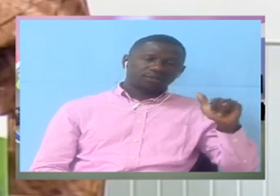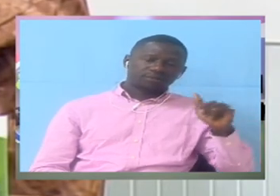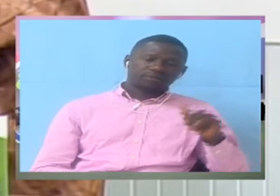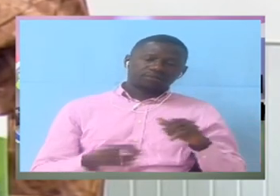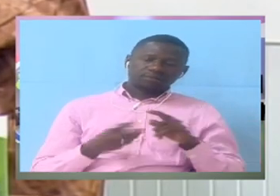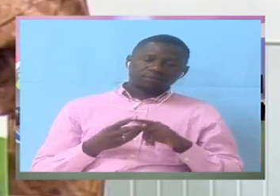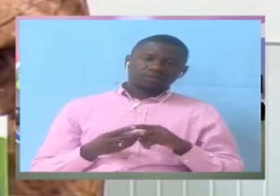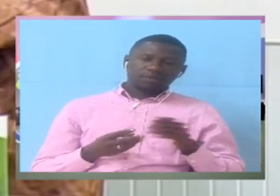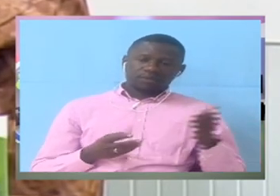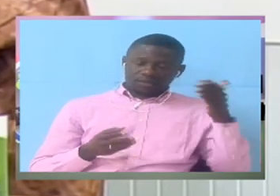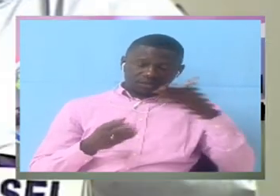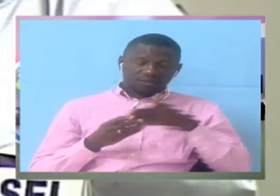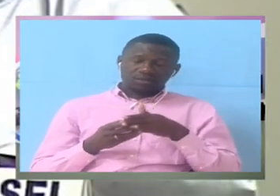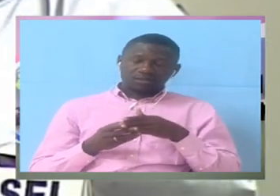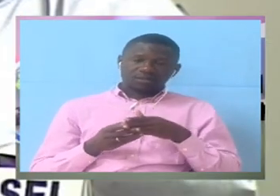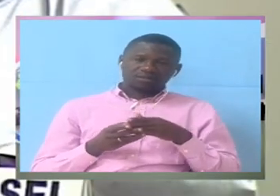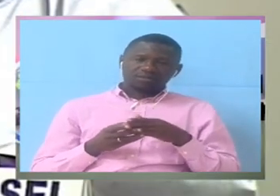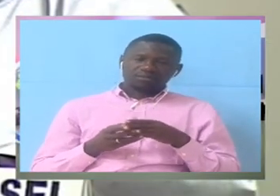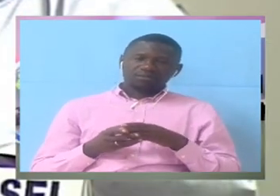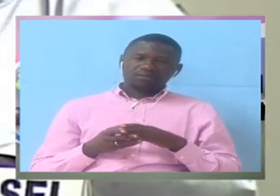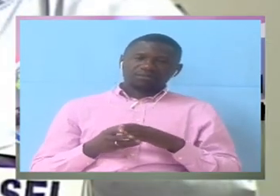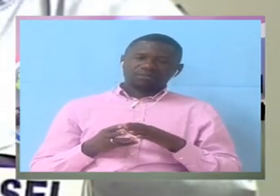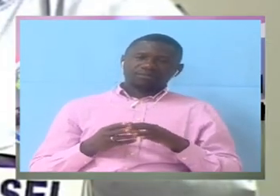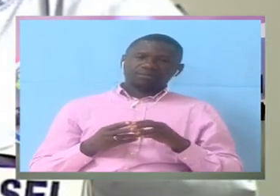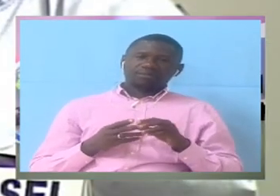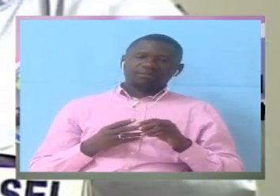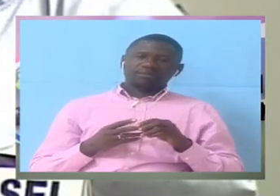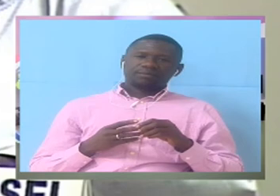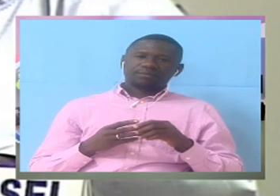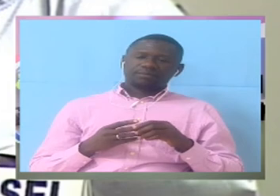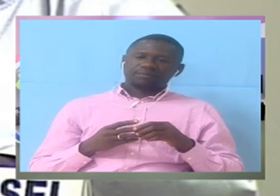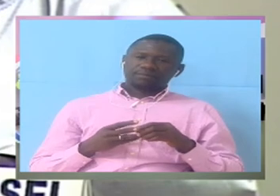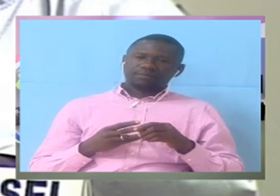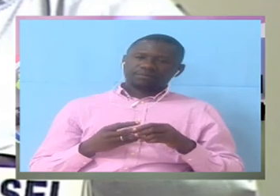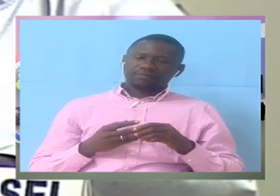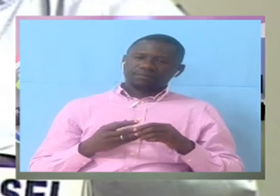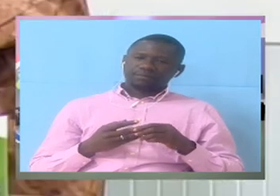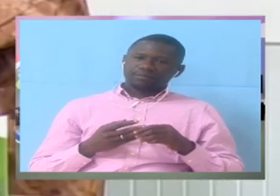Tiana Barabuka Molip. Tiana, but he doesn't beat people.